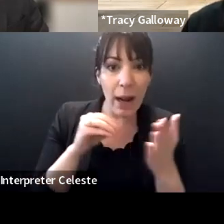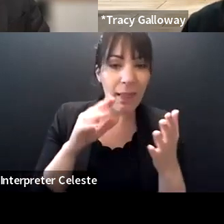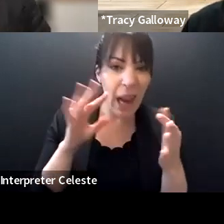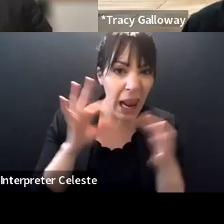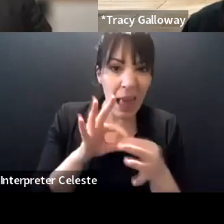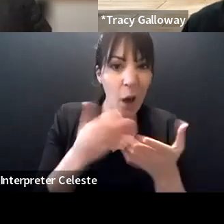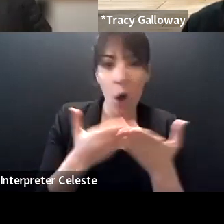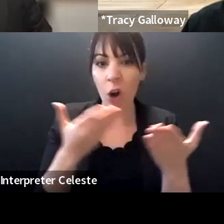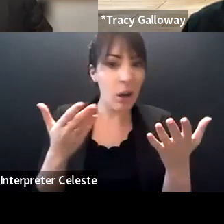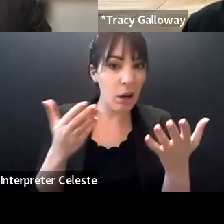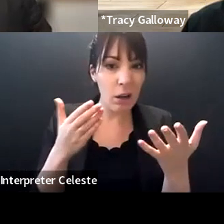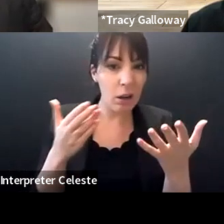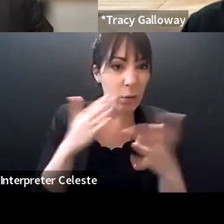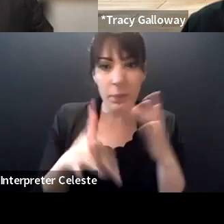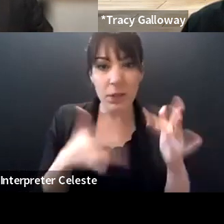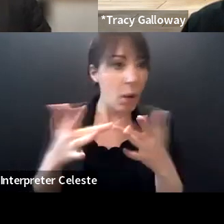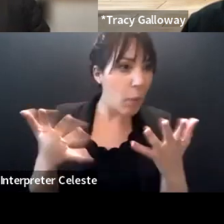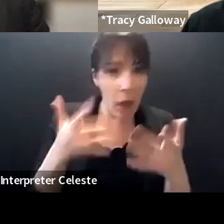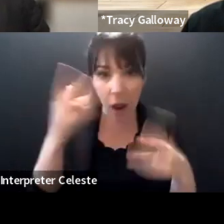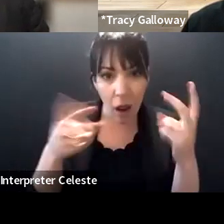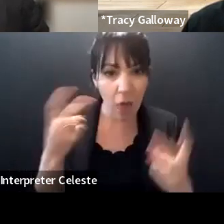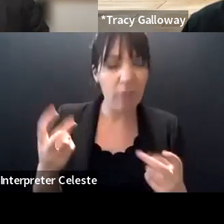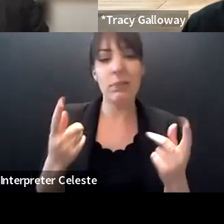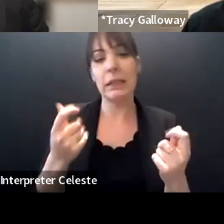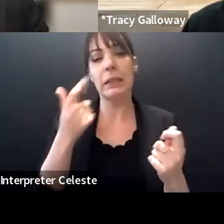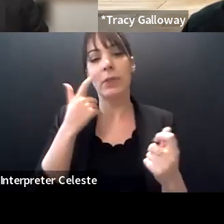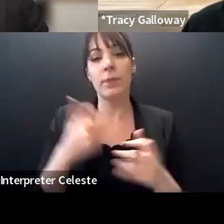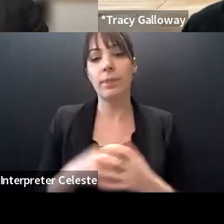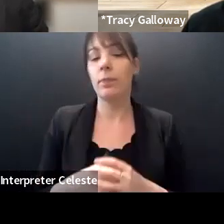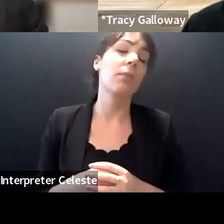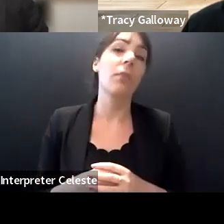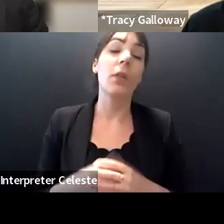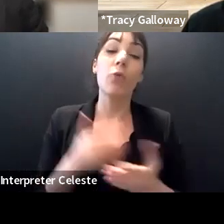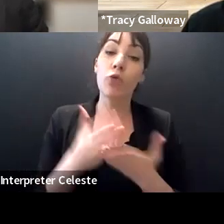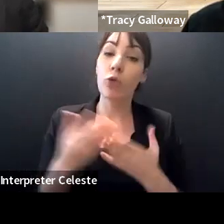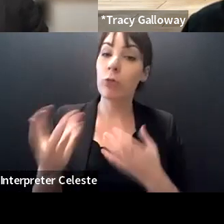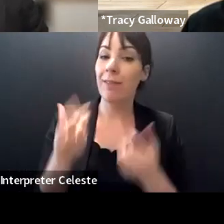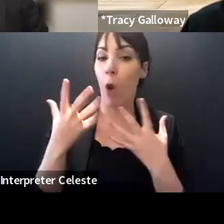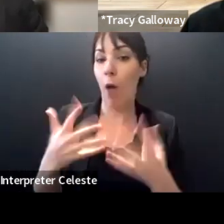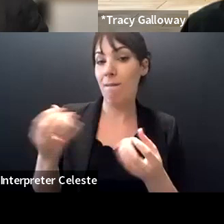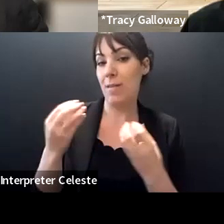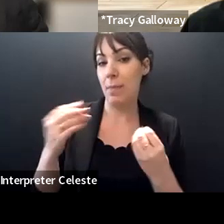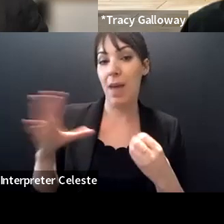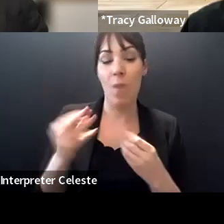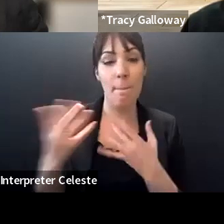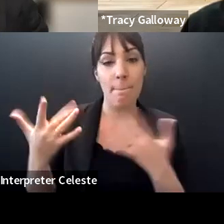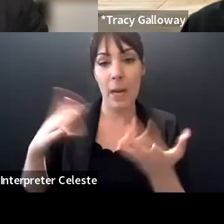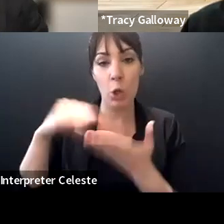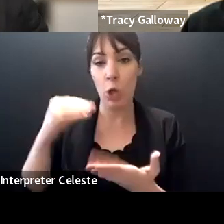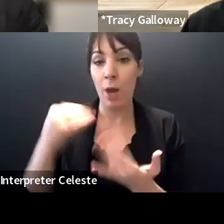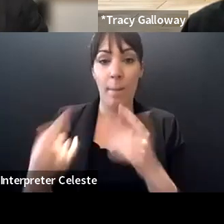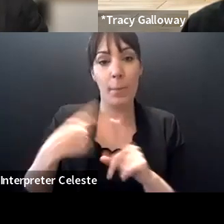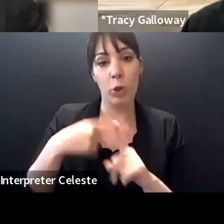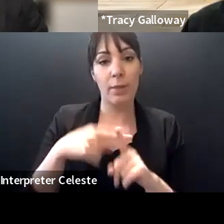we received from students, and not just students with hearing difficulties, but students overall, was extremely